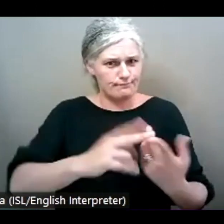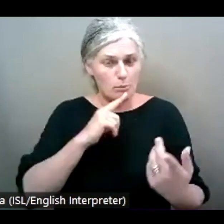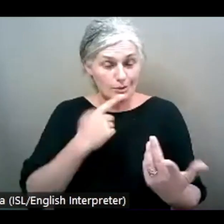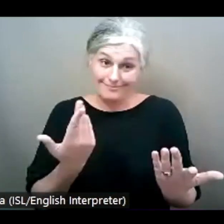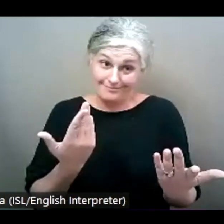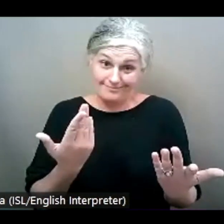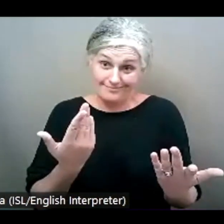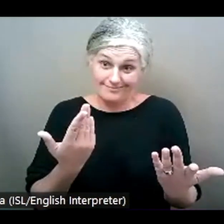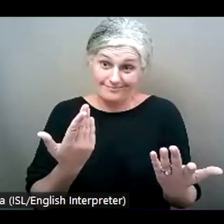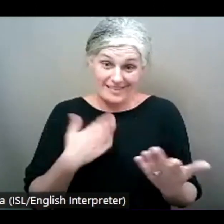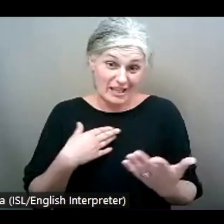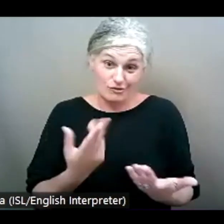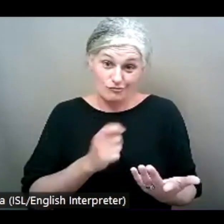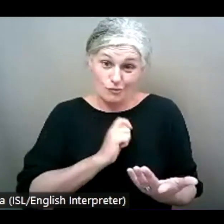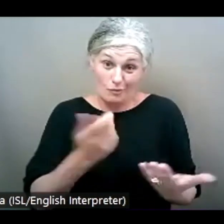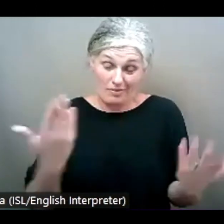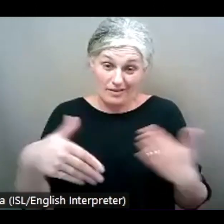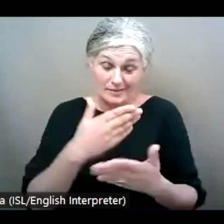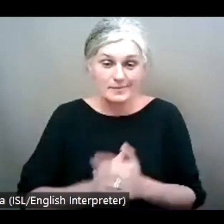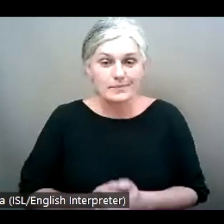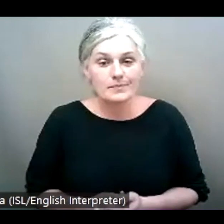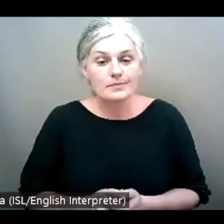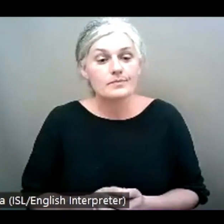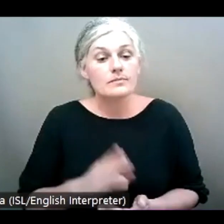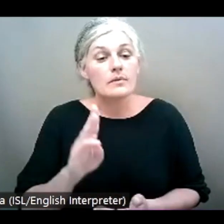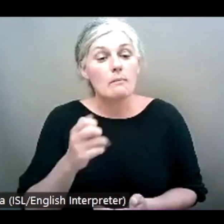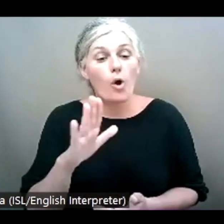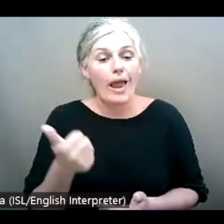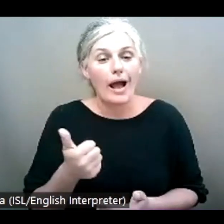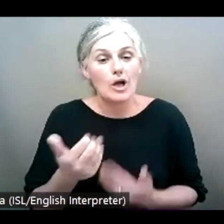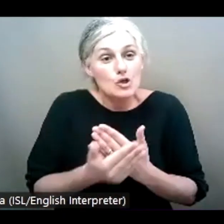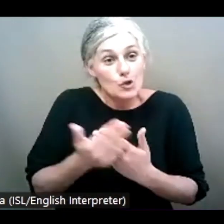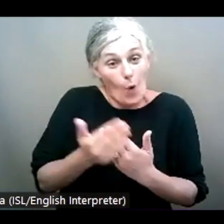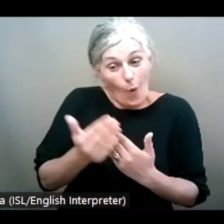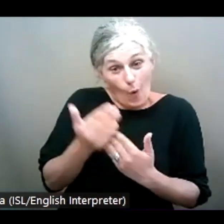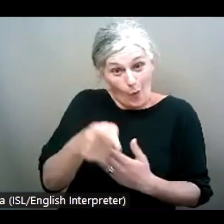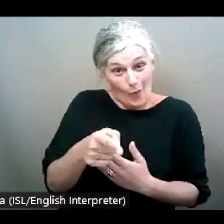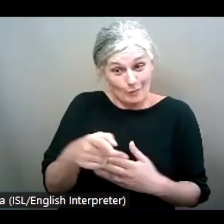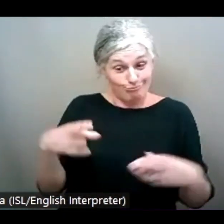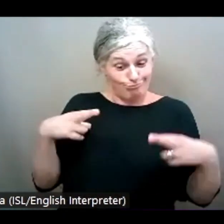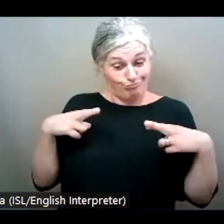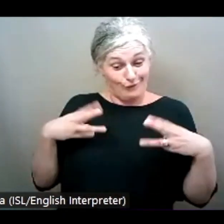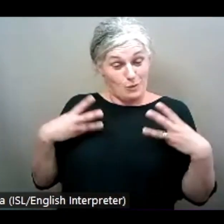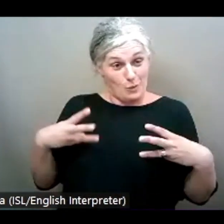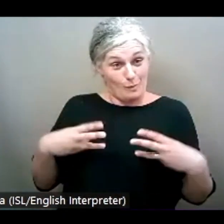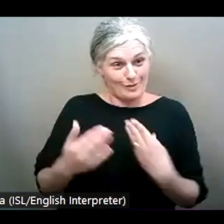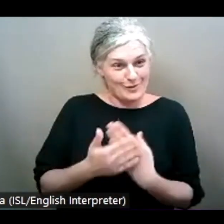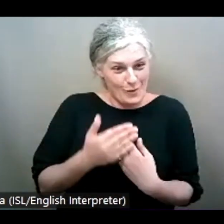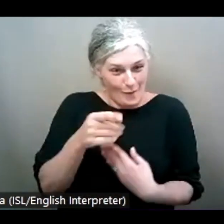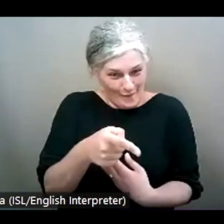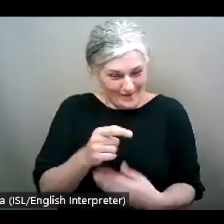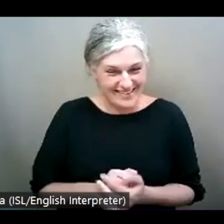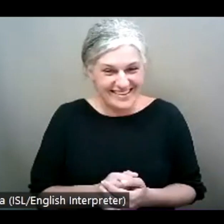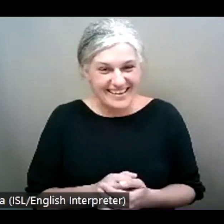Andrew. And Paul, yourself, being the youngest, probably the youngest among us.